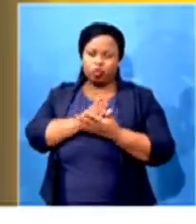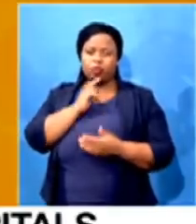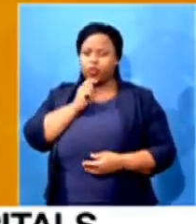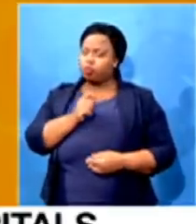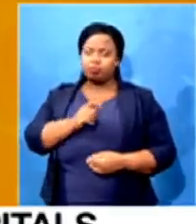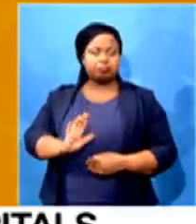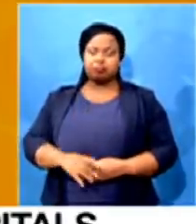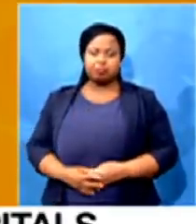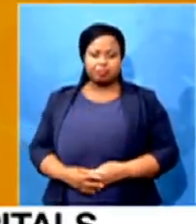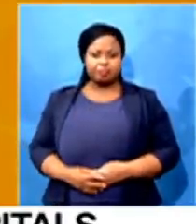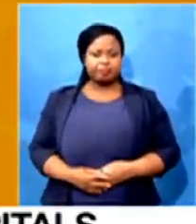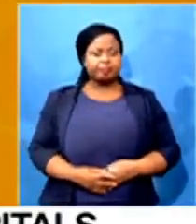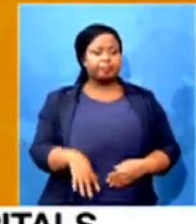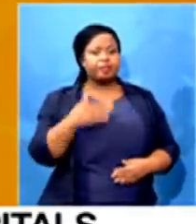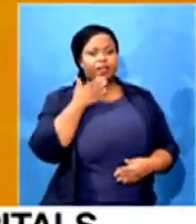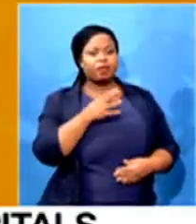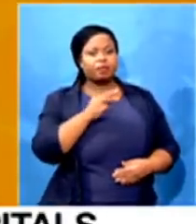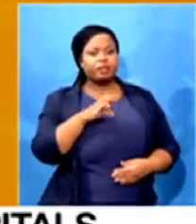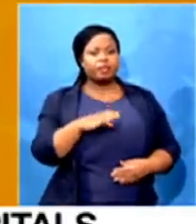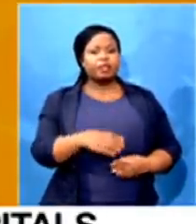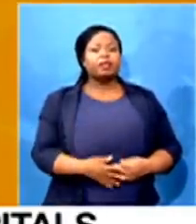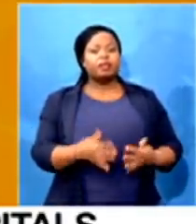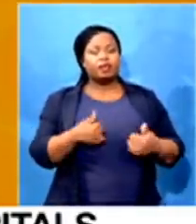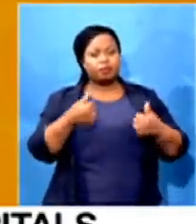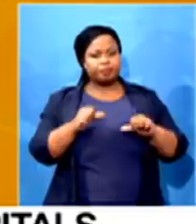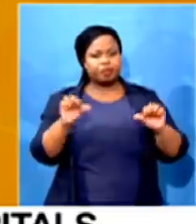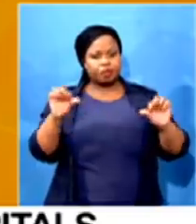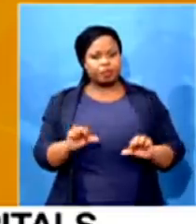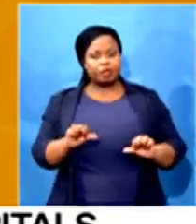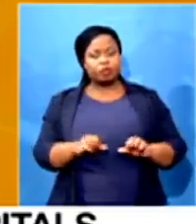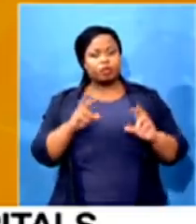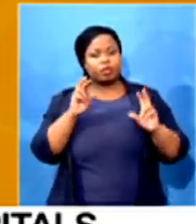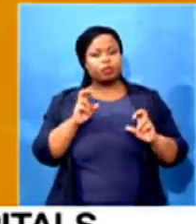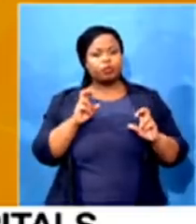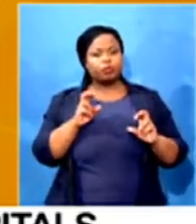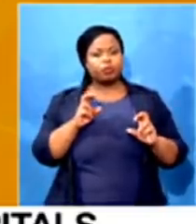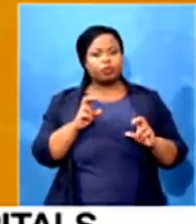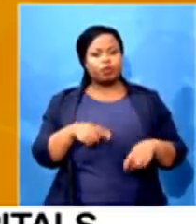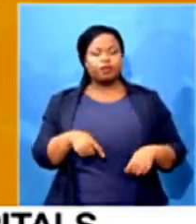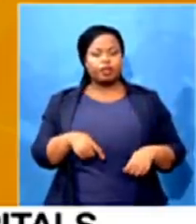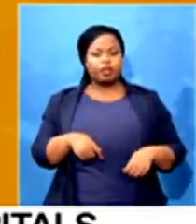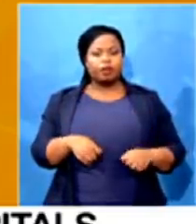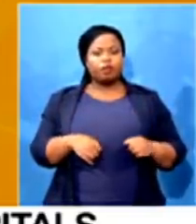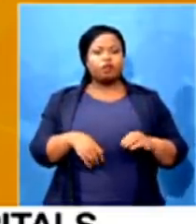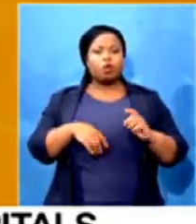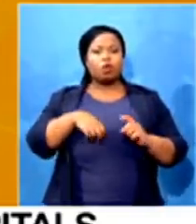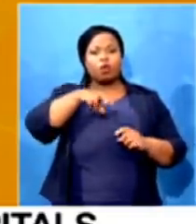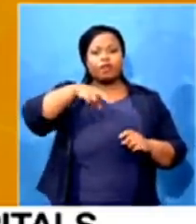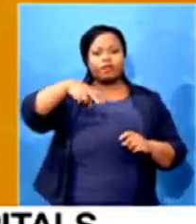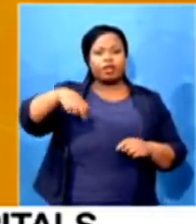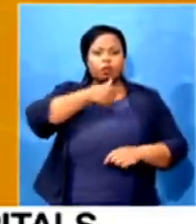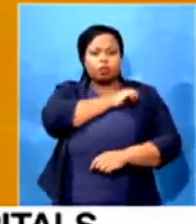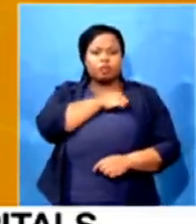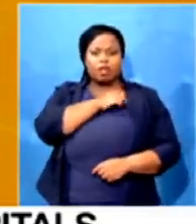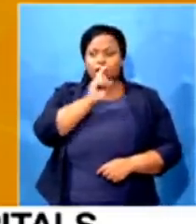true. Excellent. MEC, thanks for responding to that. Let's move back to the issue of investing in field hospitals that will be placed in